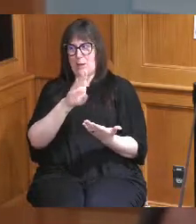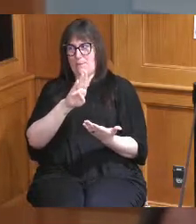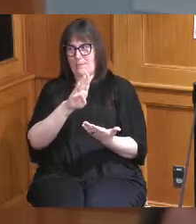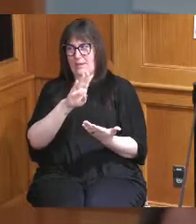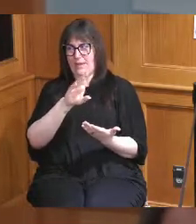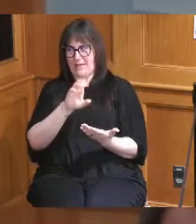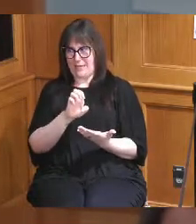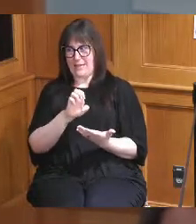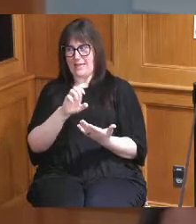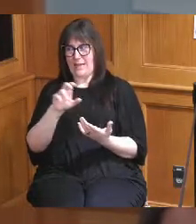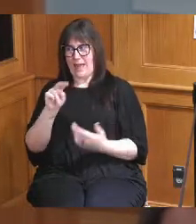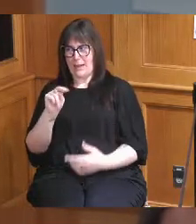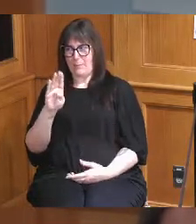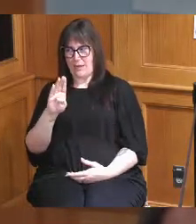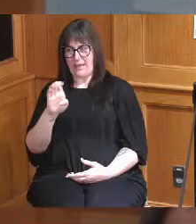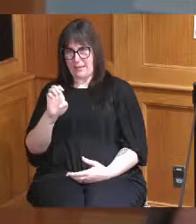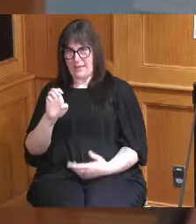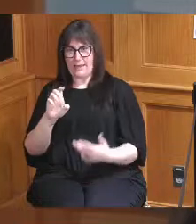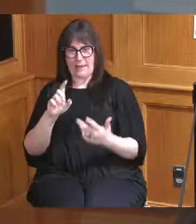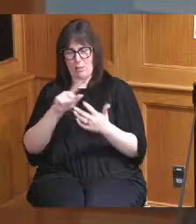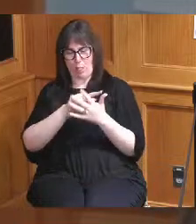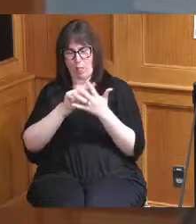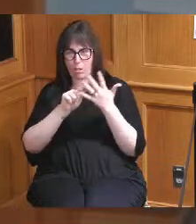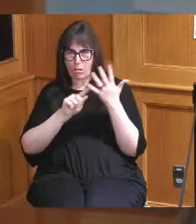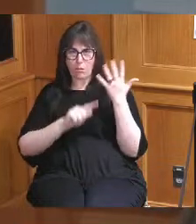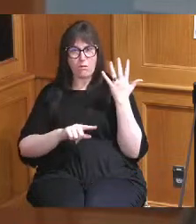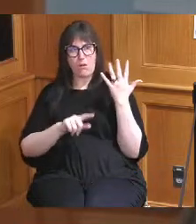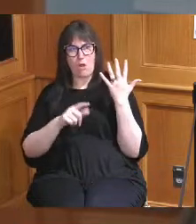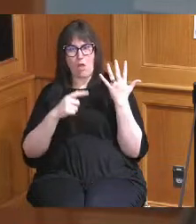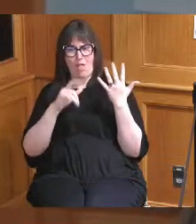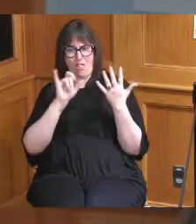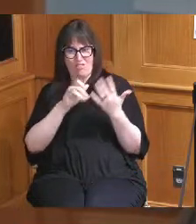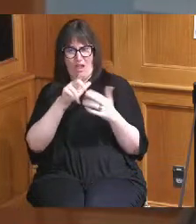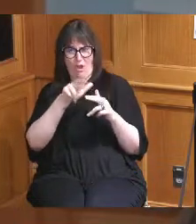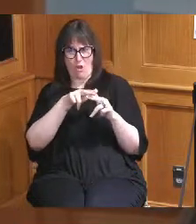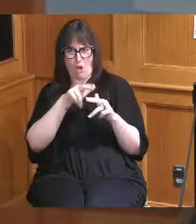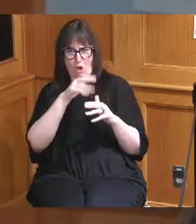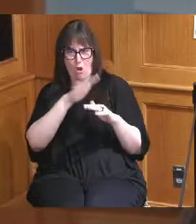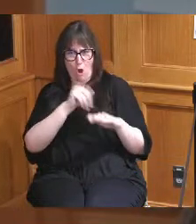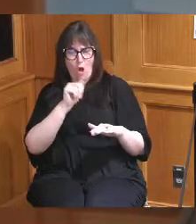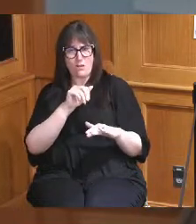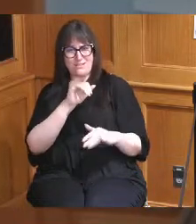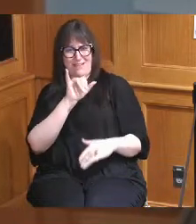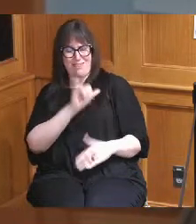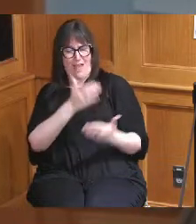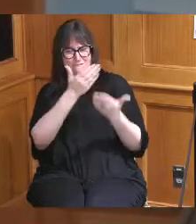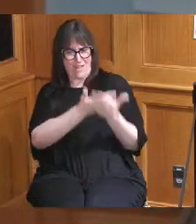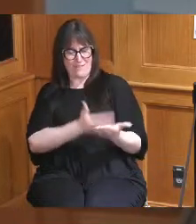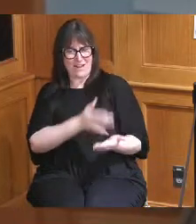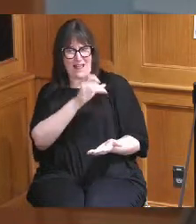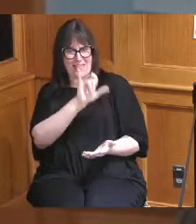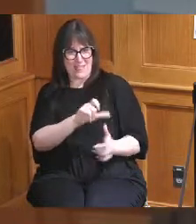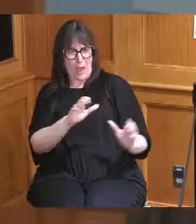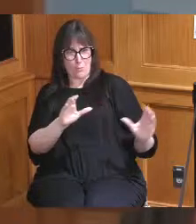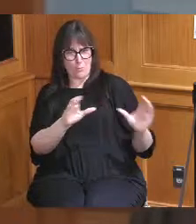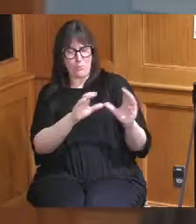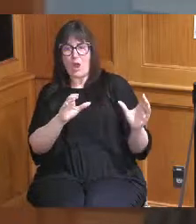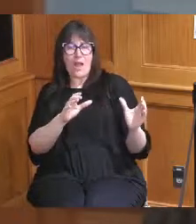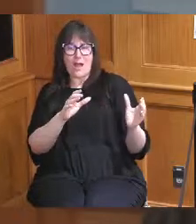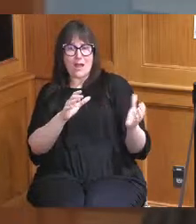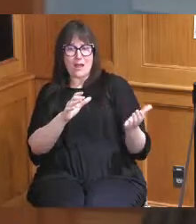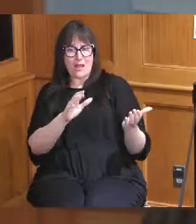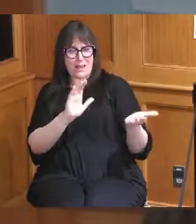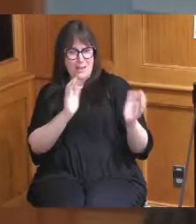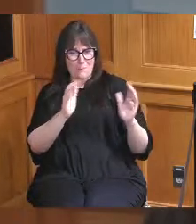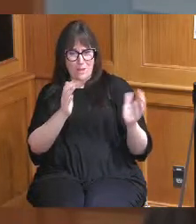Cincinnati, MSD, you name it. Those calls, that validation, that verification does not occur to